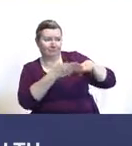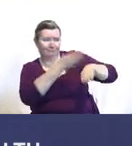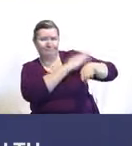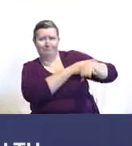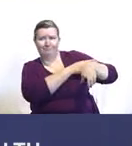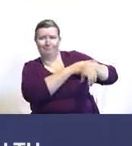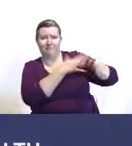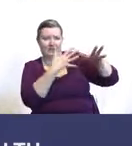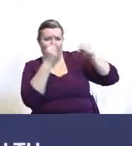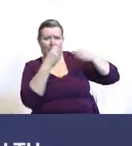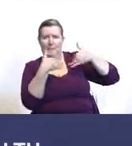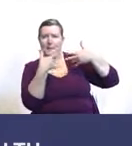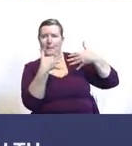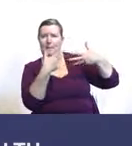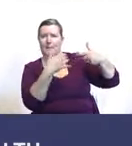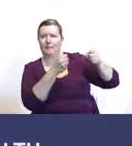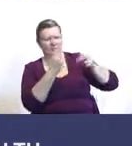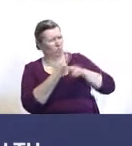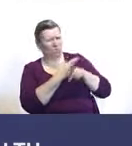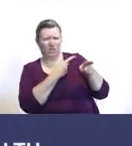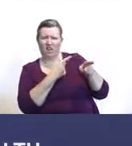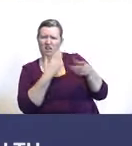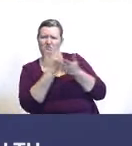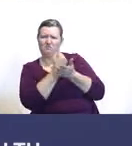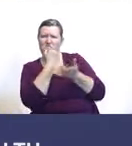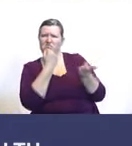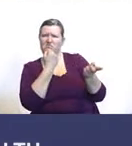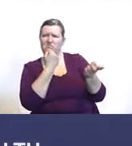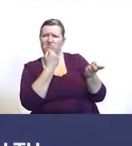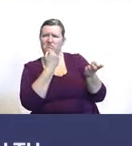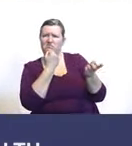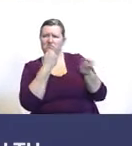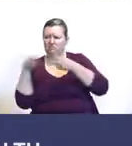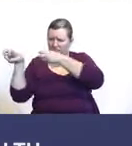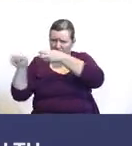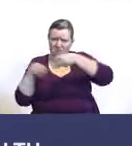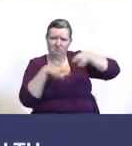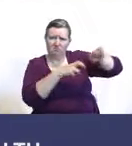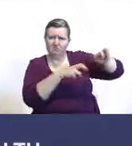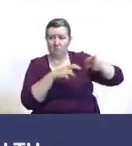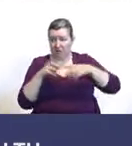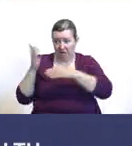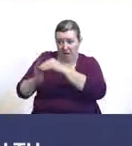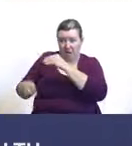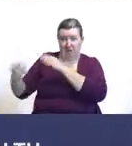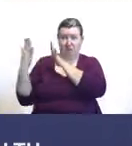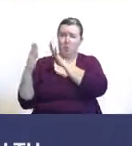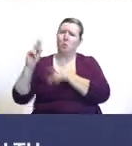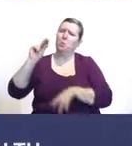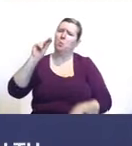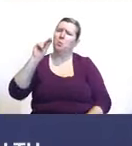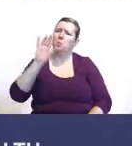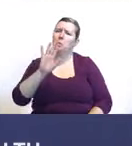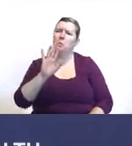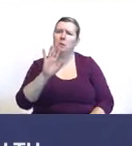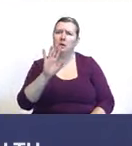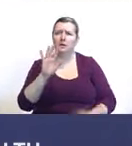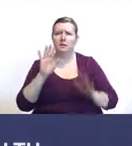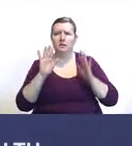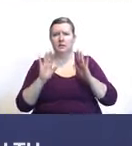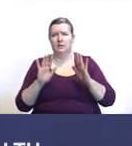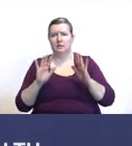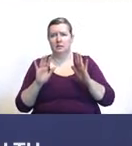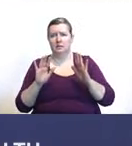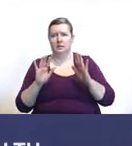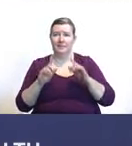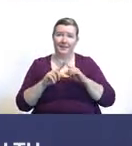I would expect, I don't want to speak for Sue and her team, I'd expect would hold that. But if we had to go online because that's